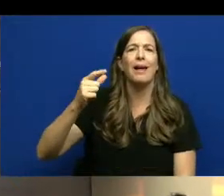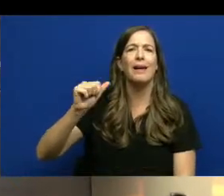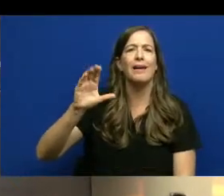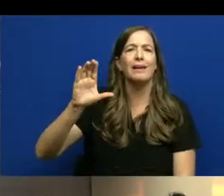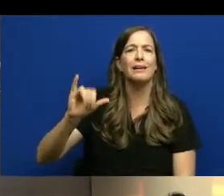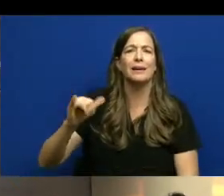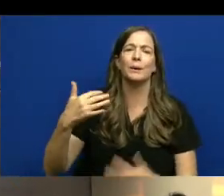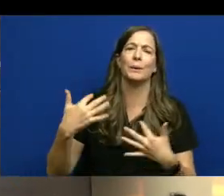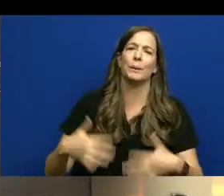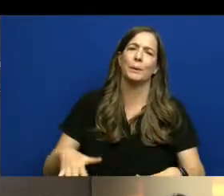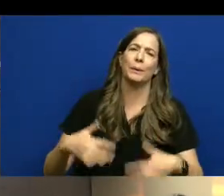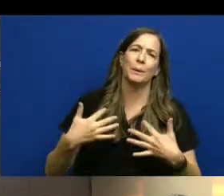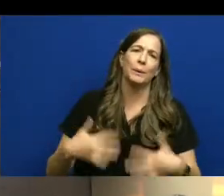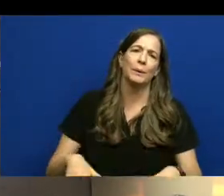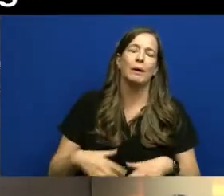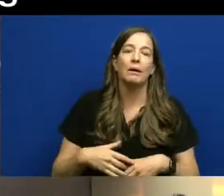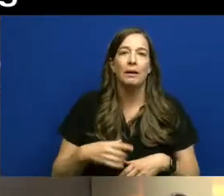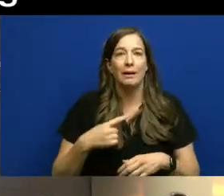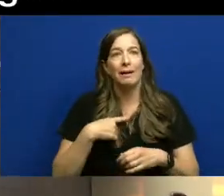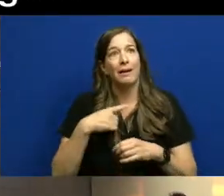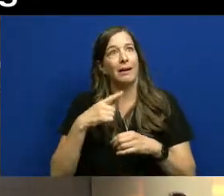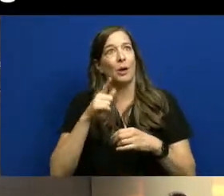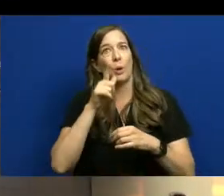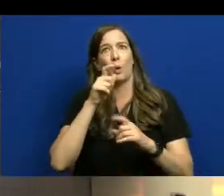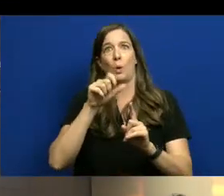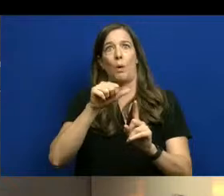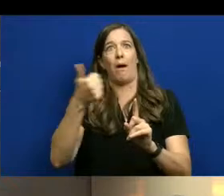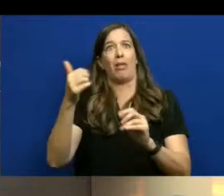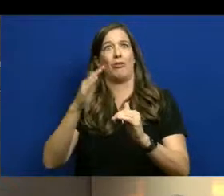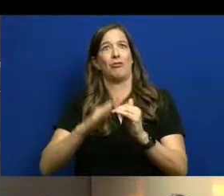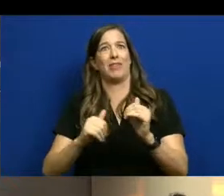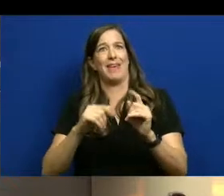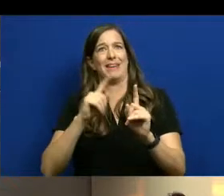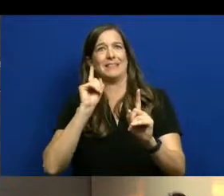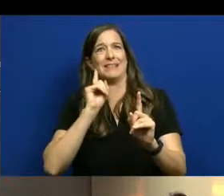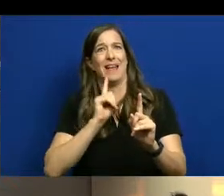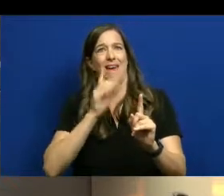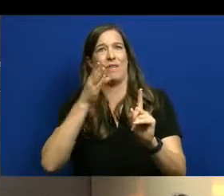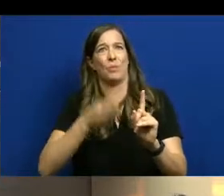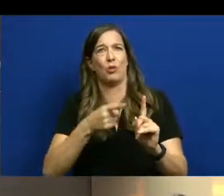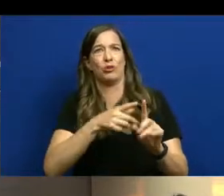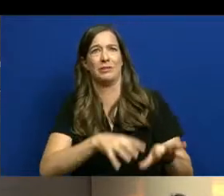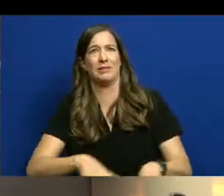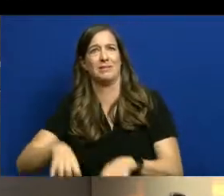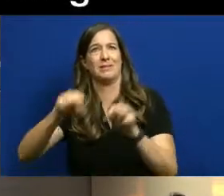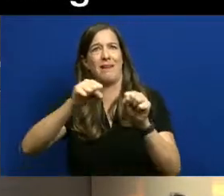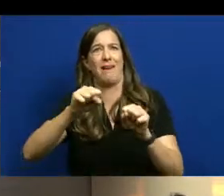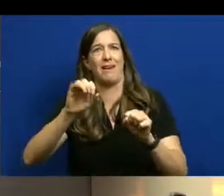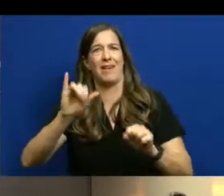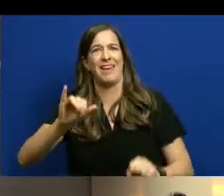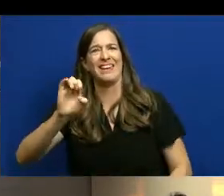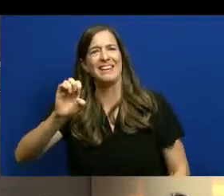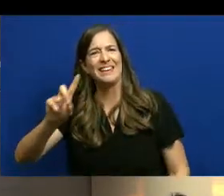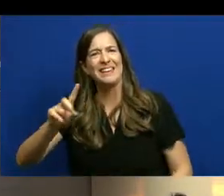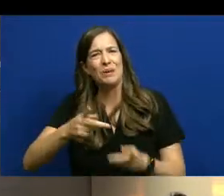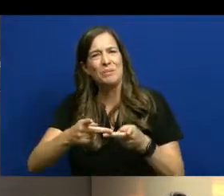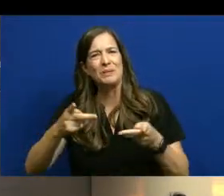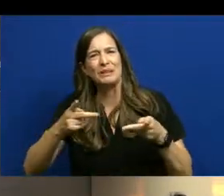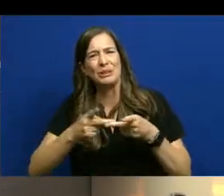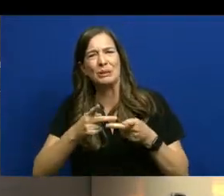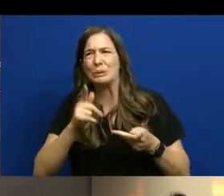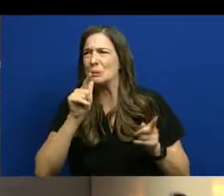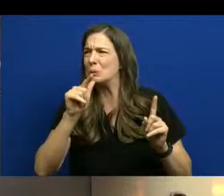imagine someone else other than a deaf person taking up that role, taking her